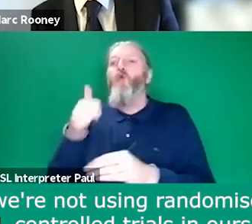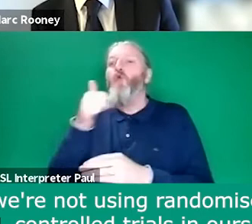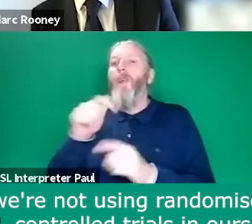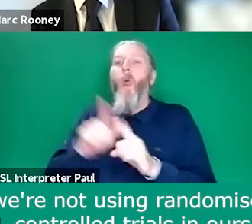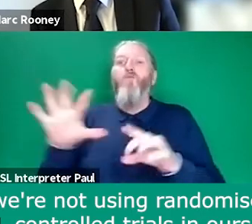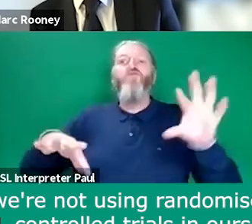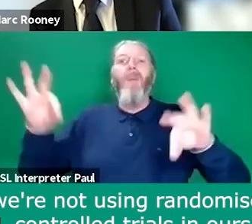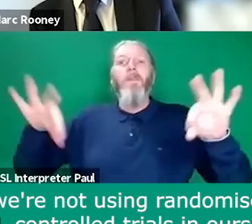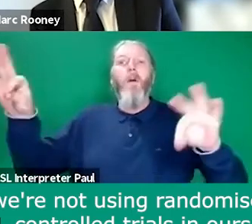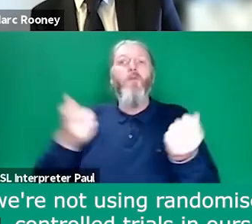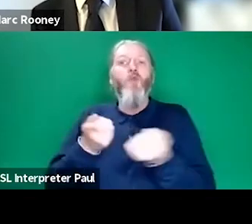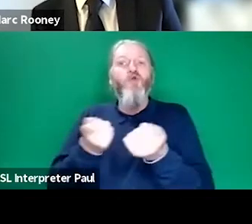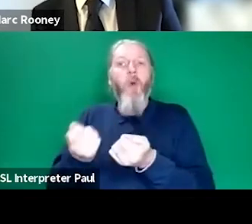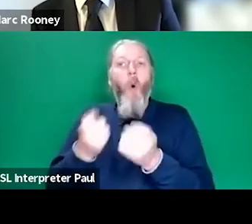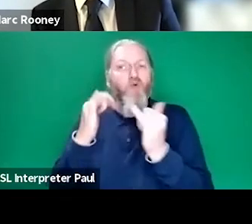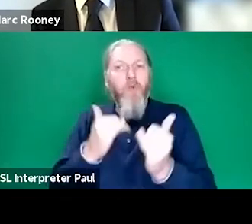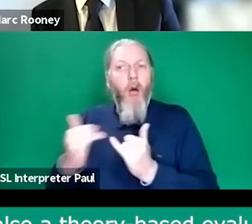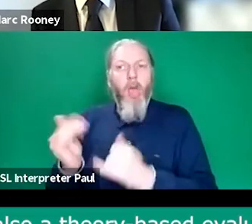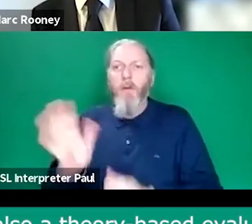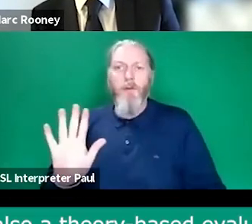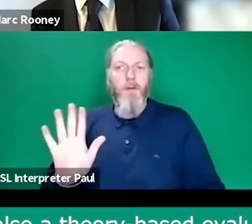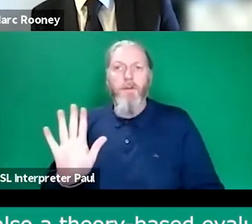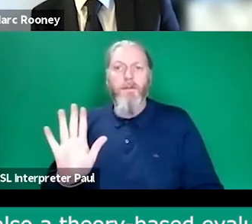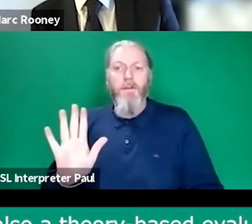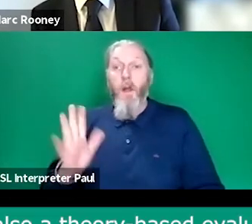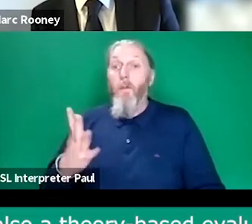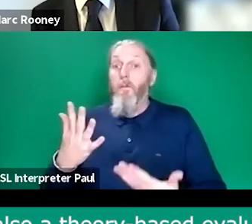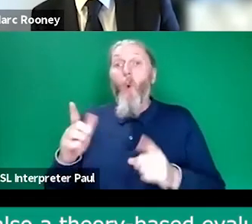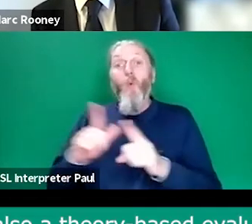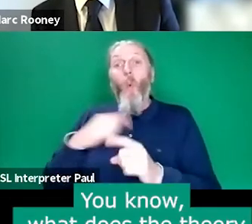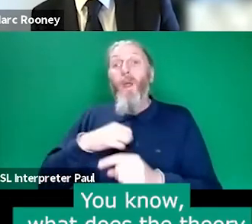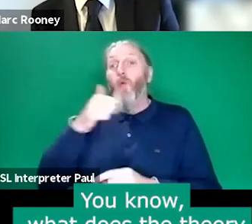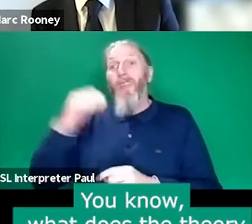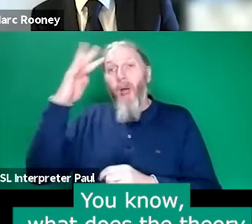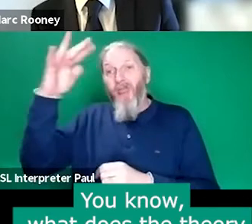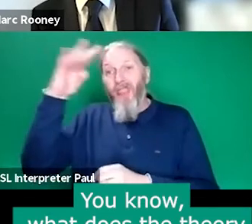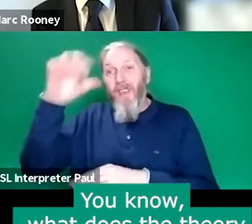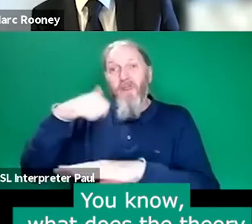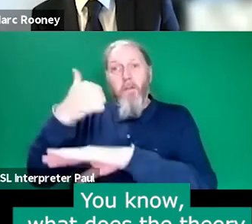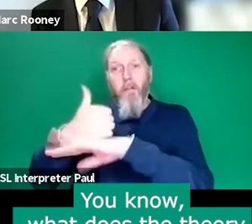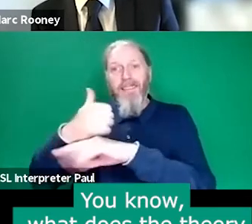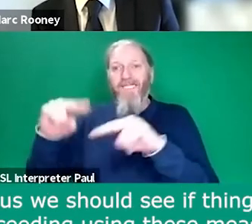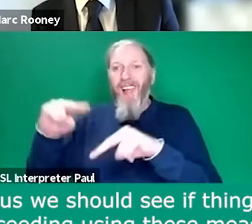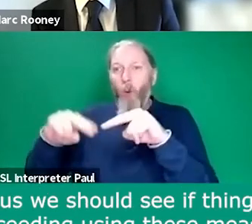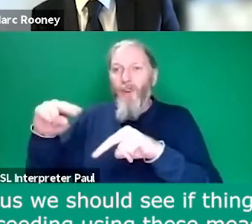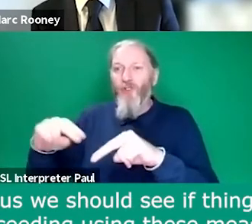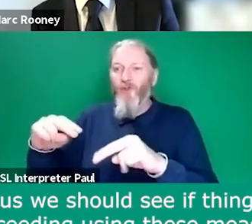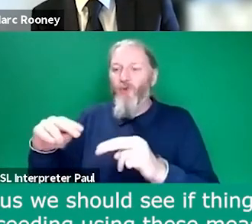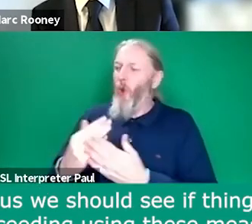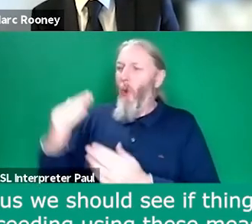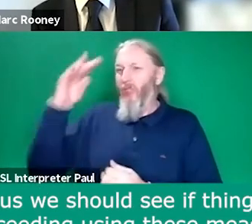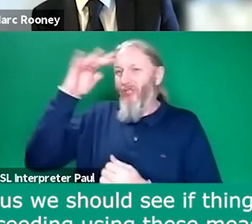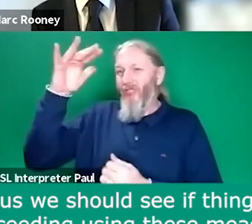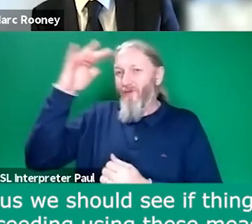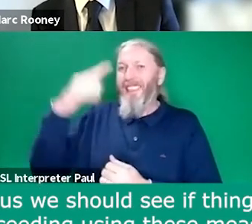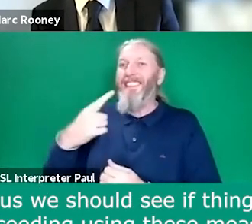trials in ours, but also theory-based evaluation. You know, what is the theory? What does the theory tell us we should